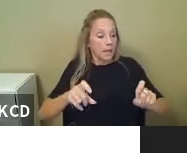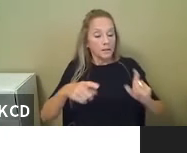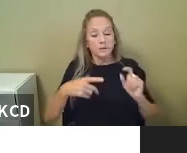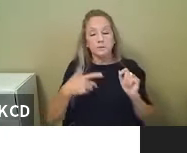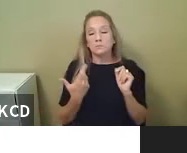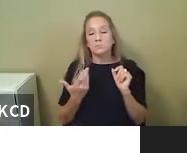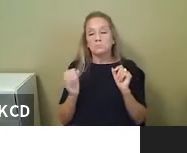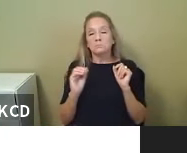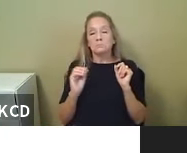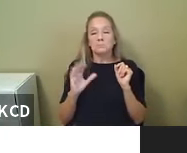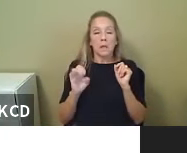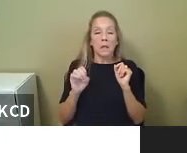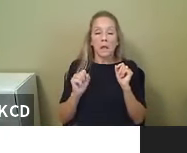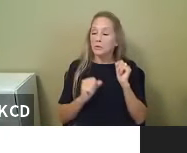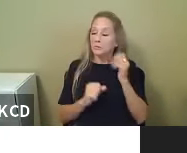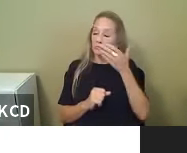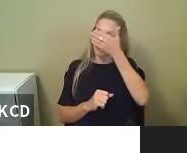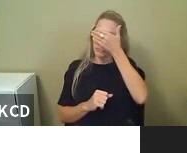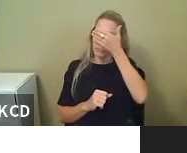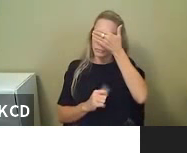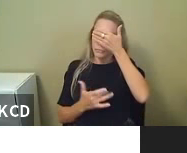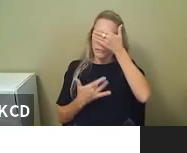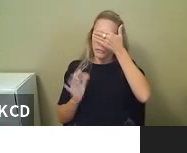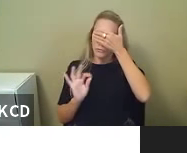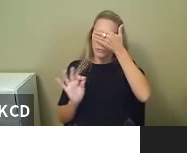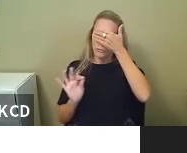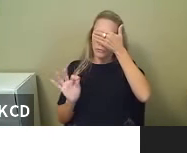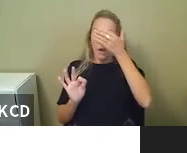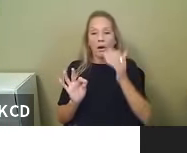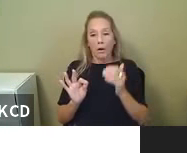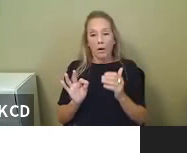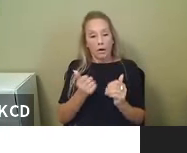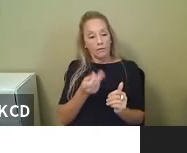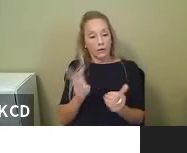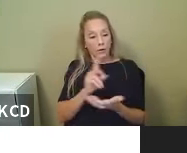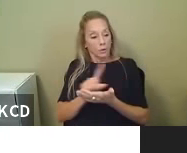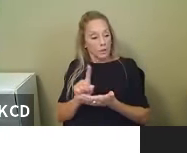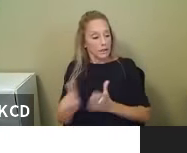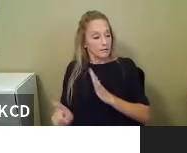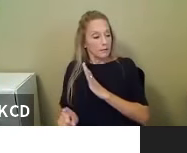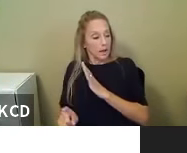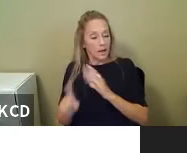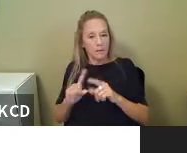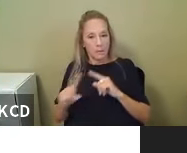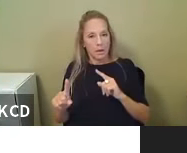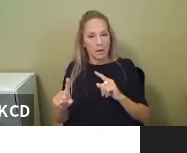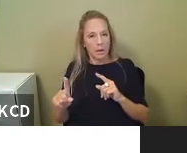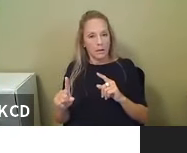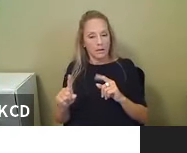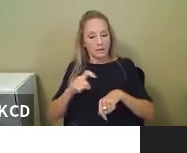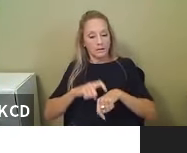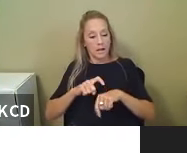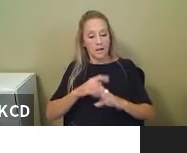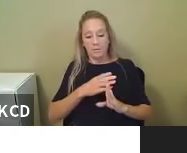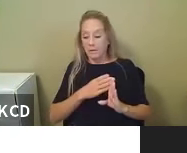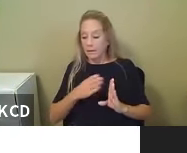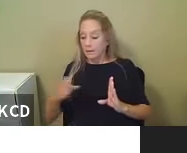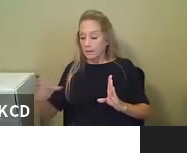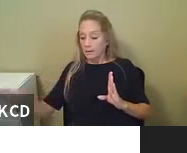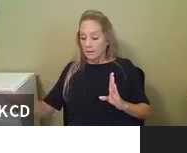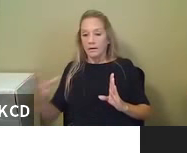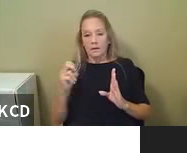way, that works for a few weeks, but it really comes back to bite you after a period of time from